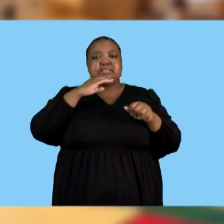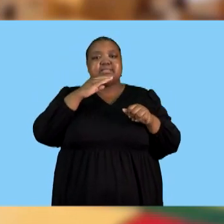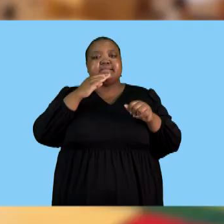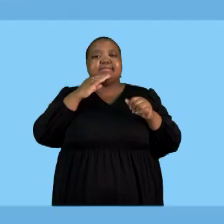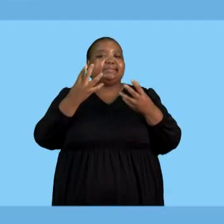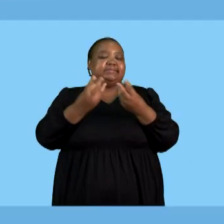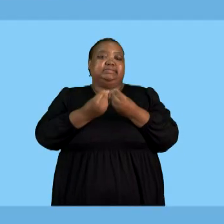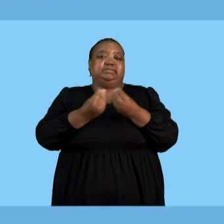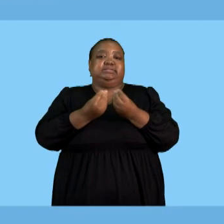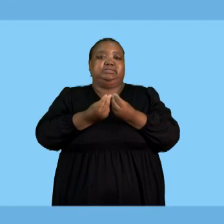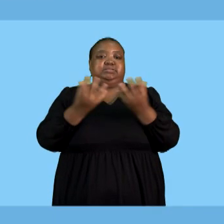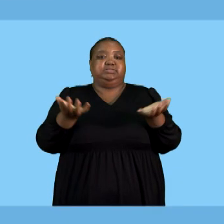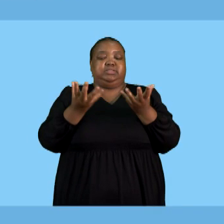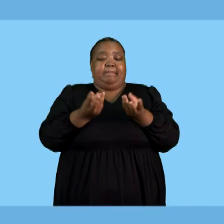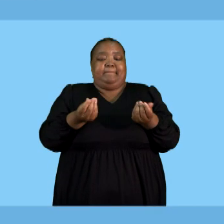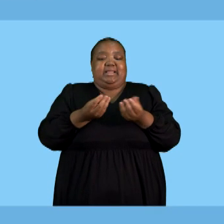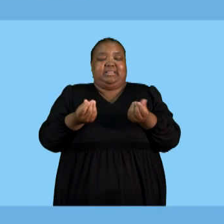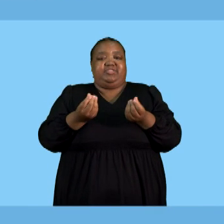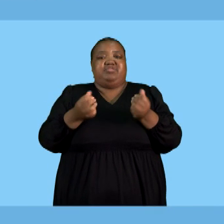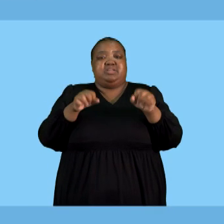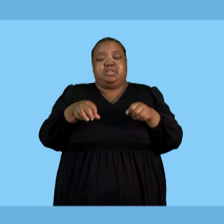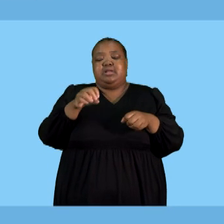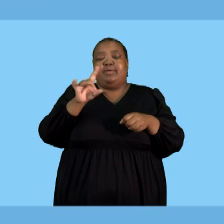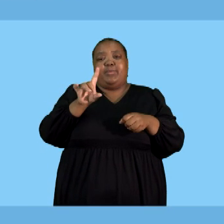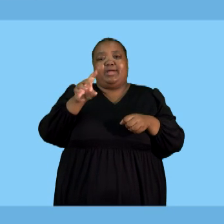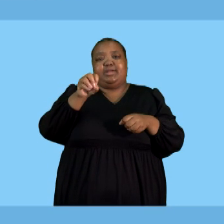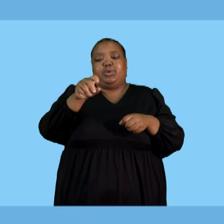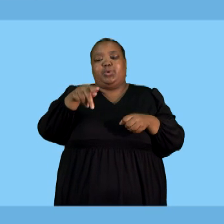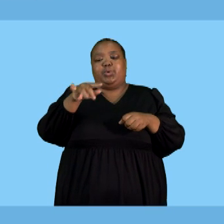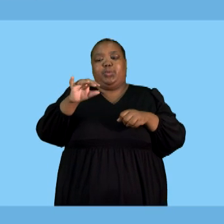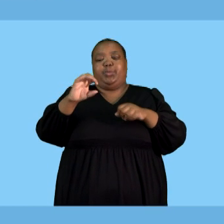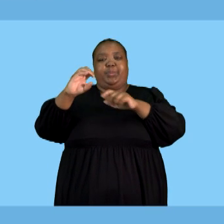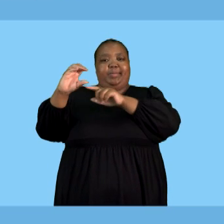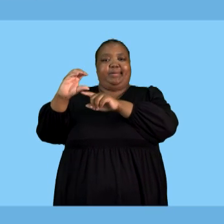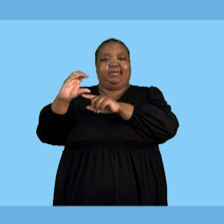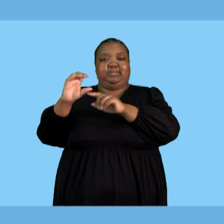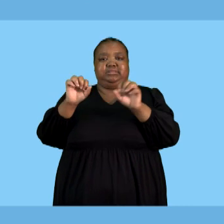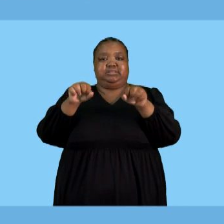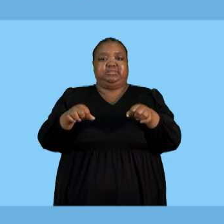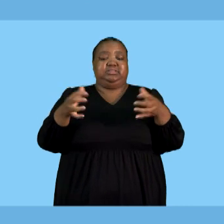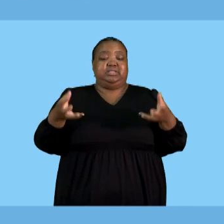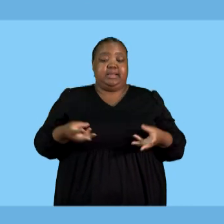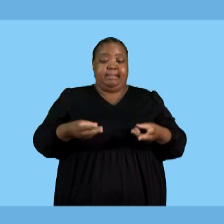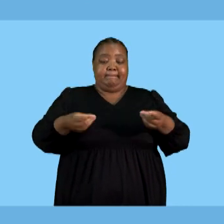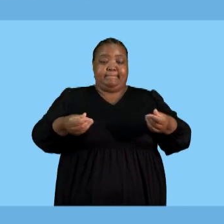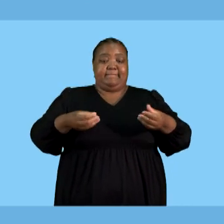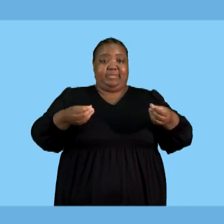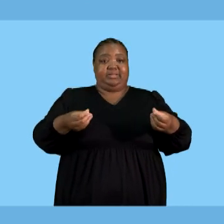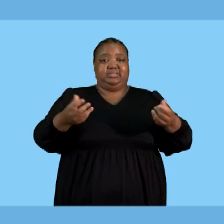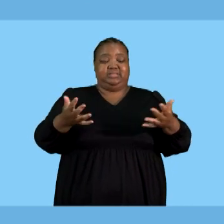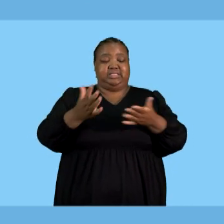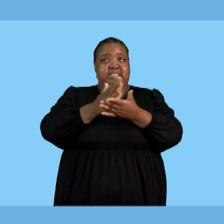that that particular substance or that particular material is opaque. And if it happens that the